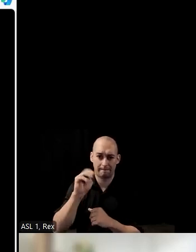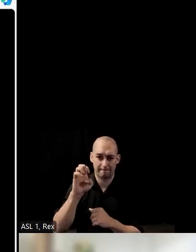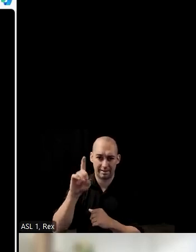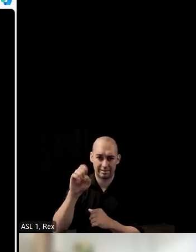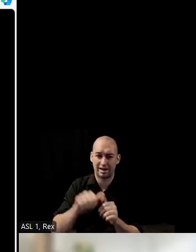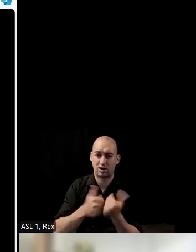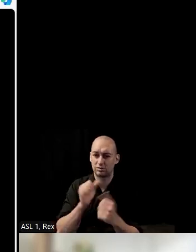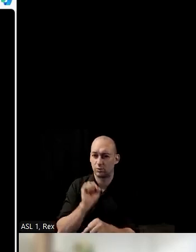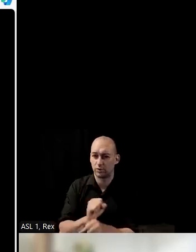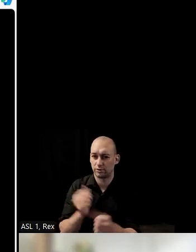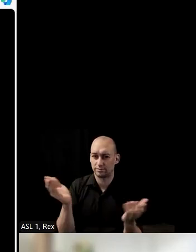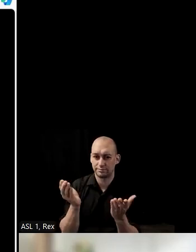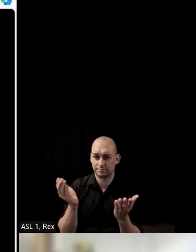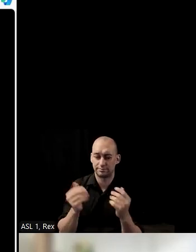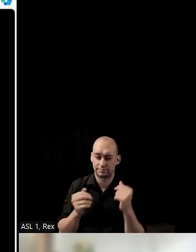work?